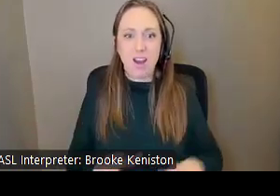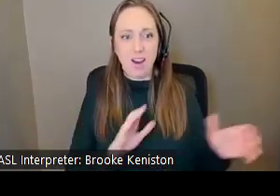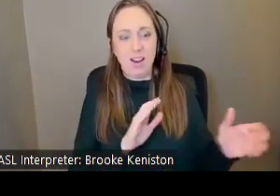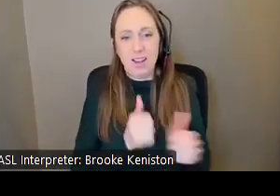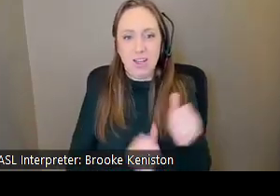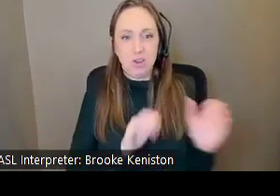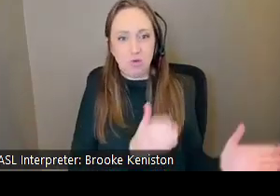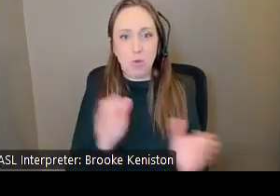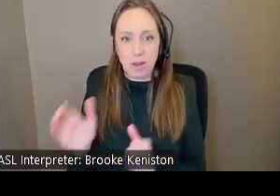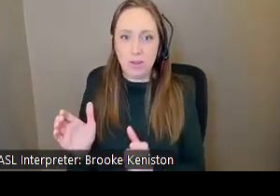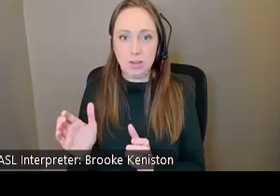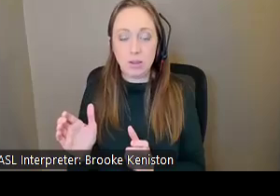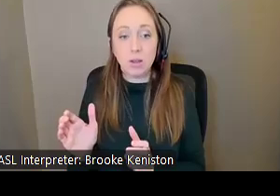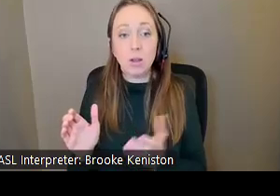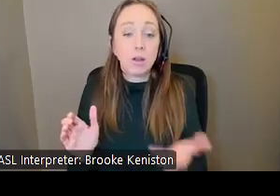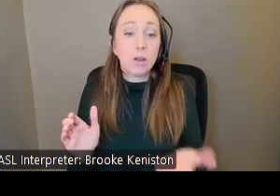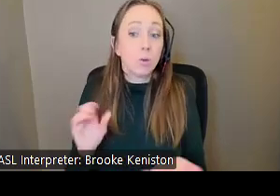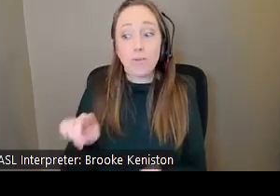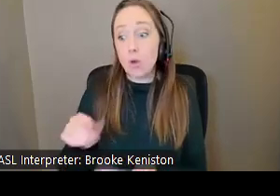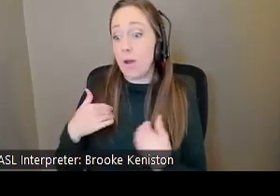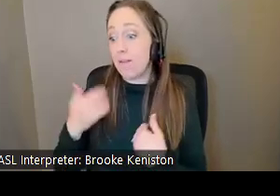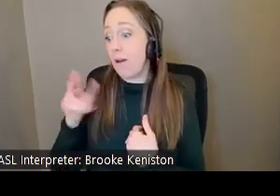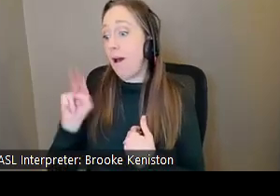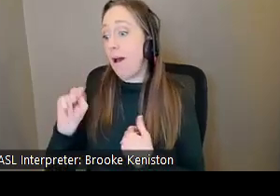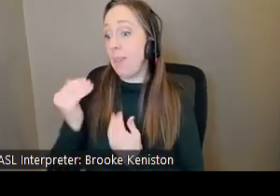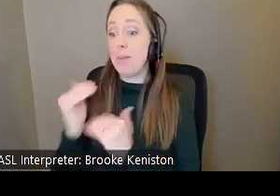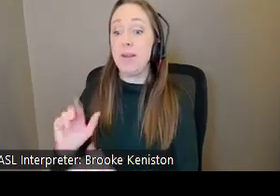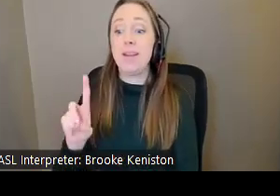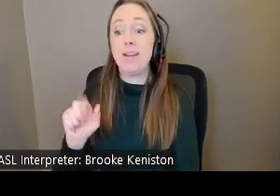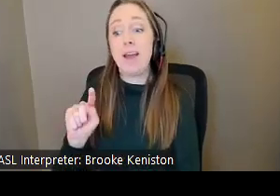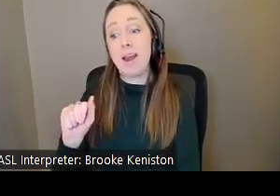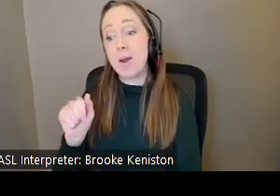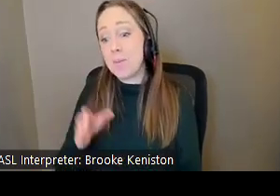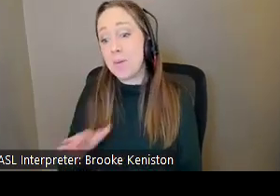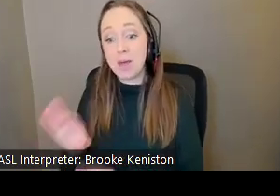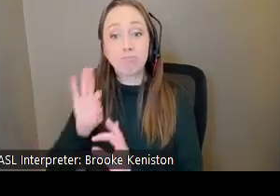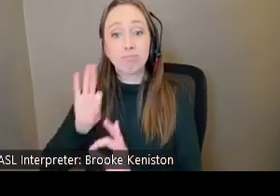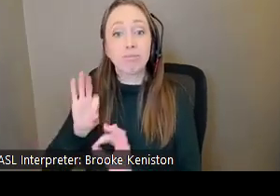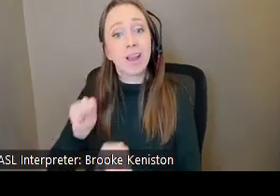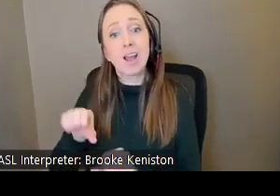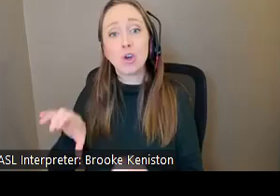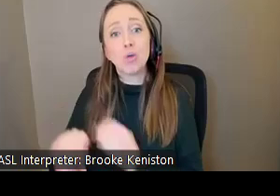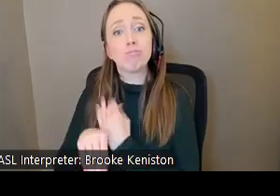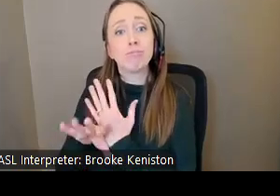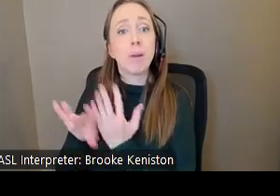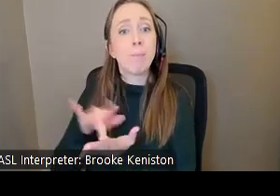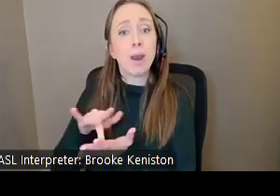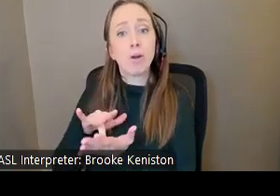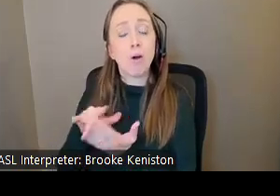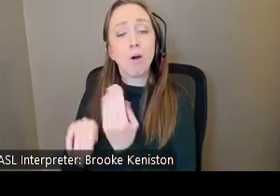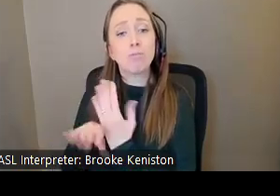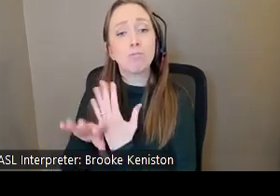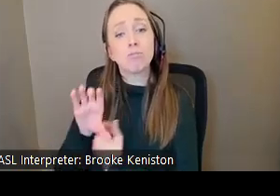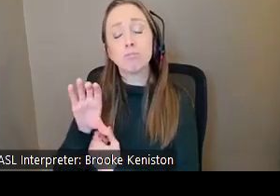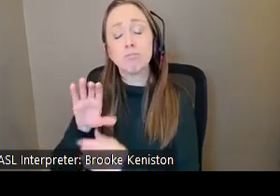not be fully unlimited for a lot of folks, and so you just can't do the video call like you hope to. So a couple of call to actions